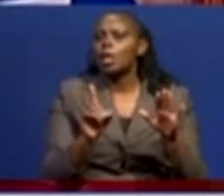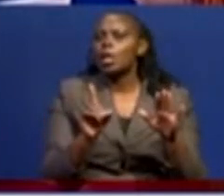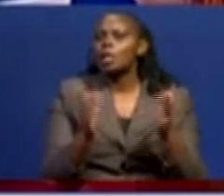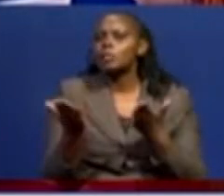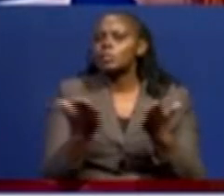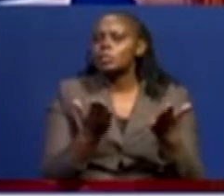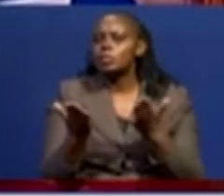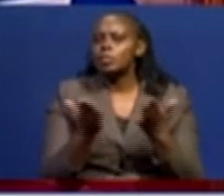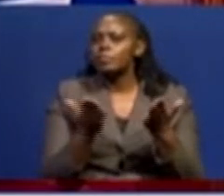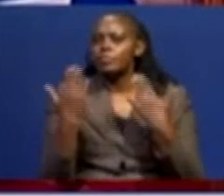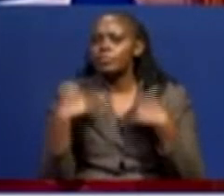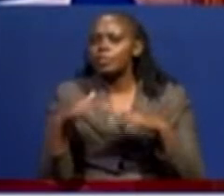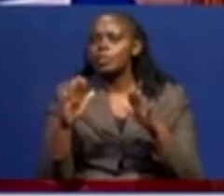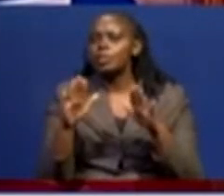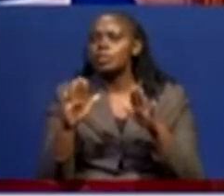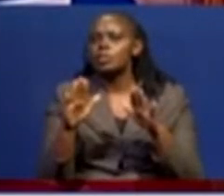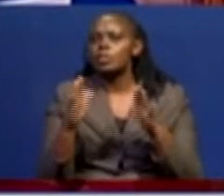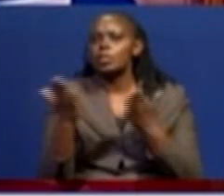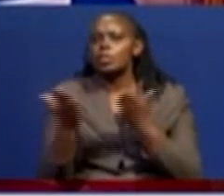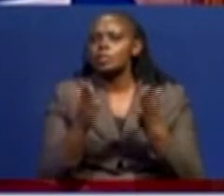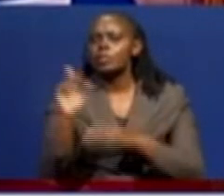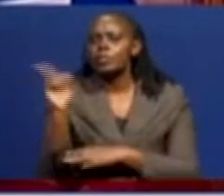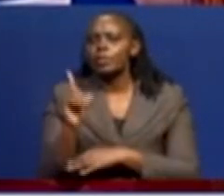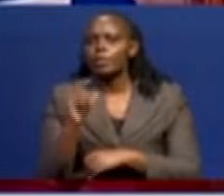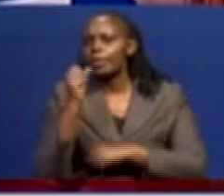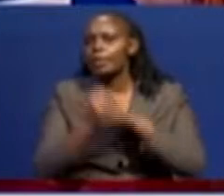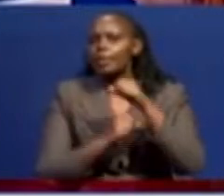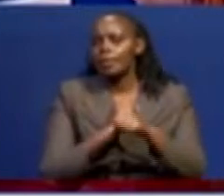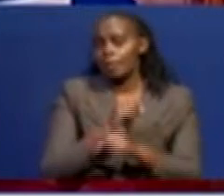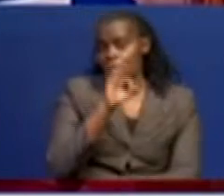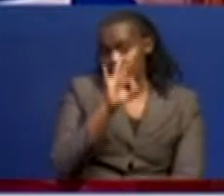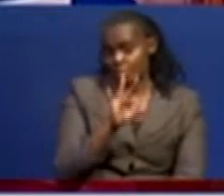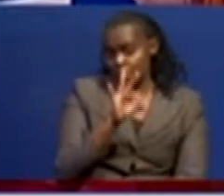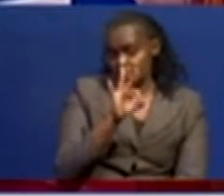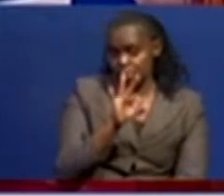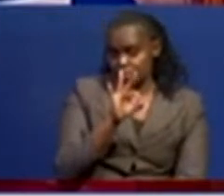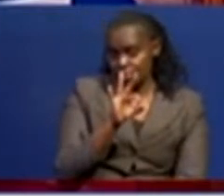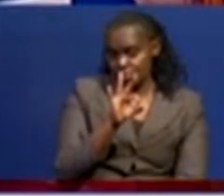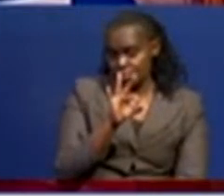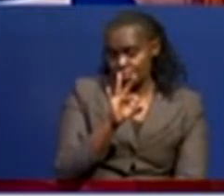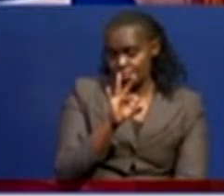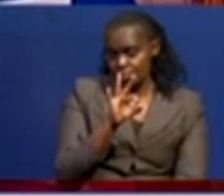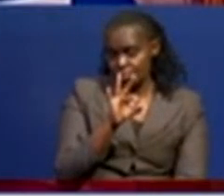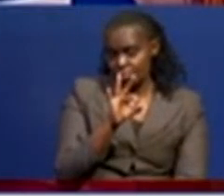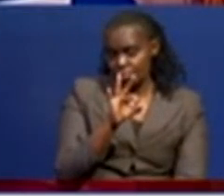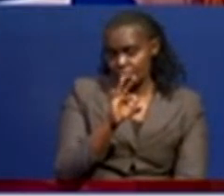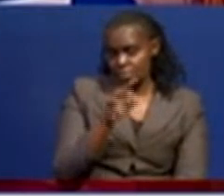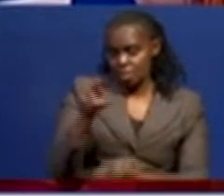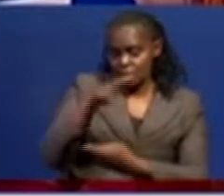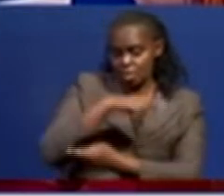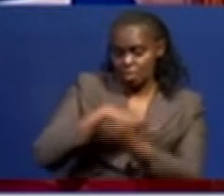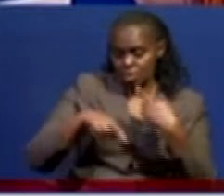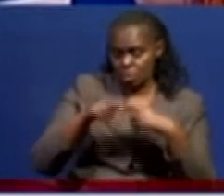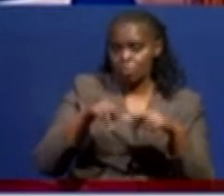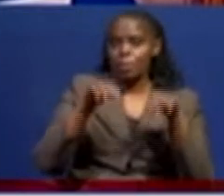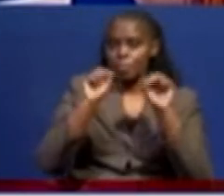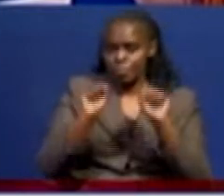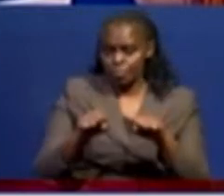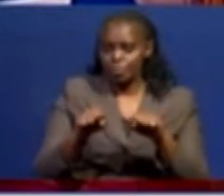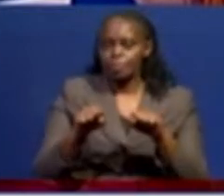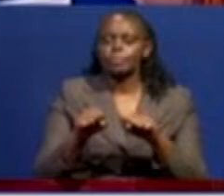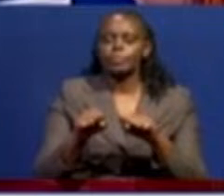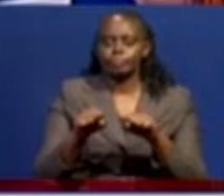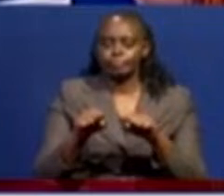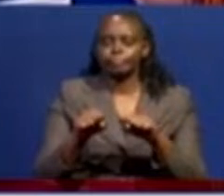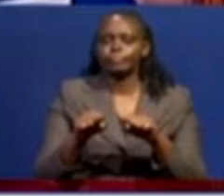When was their term of service supposed to expire? 3 years. 3 years. Yes. With renewable term, correct?